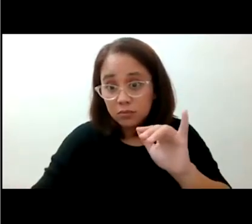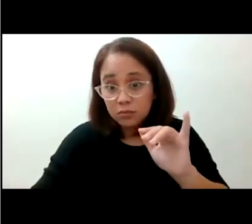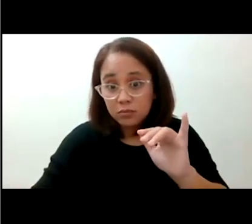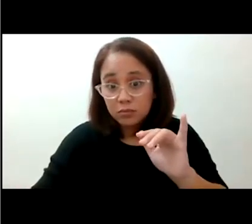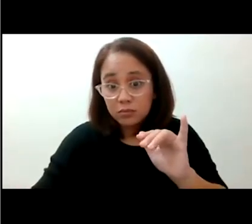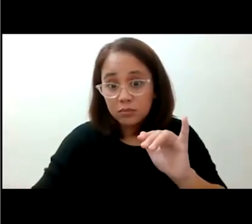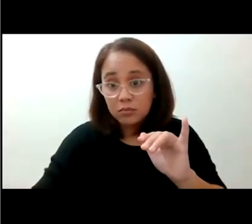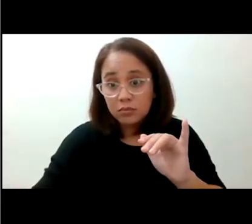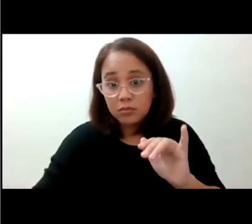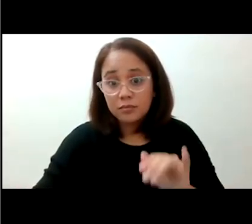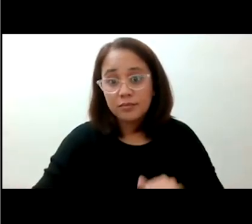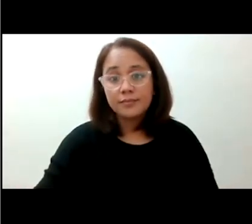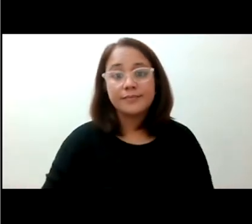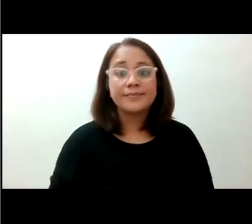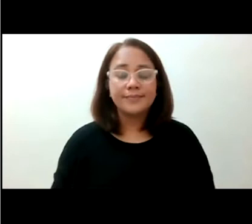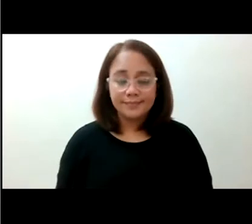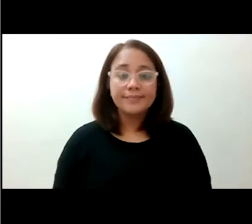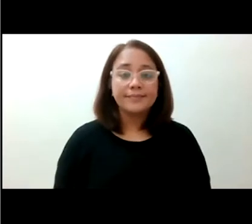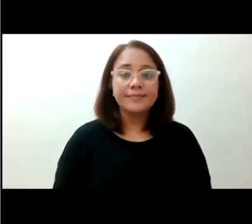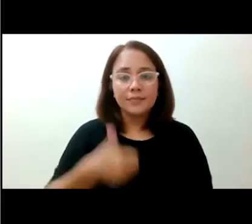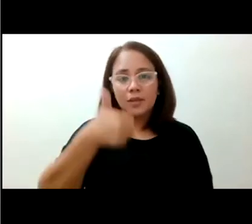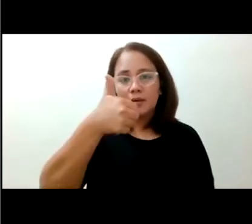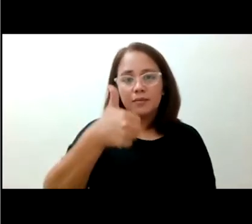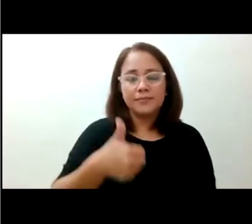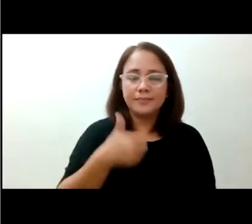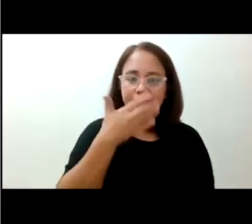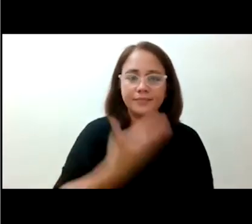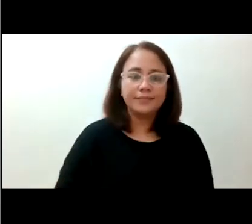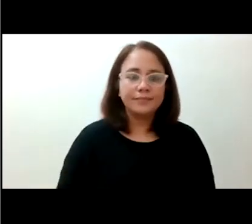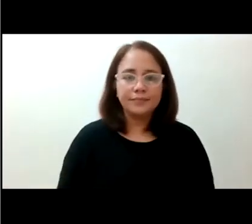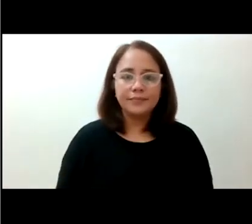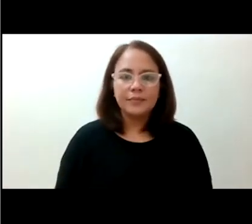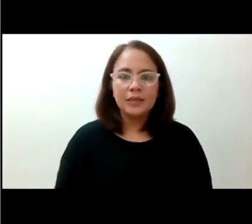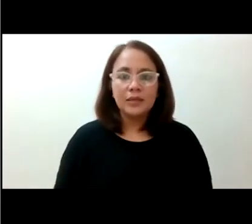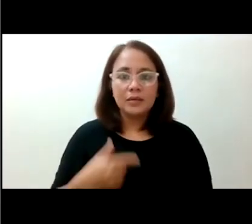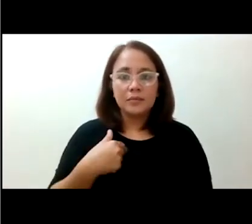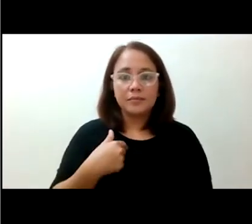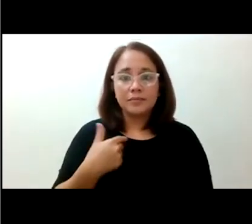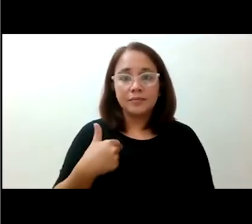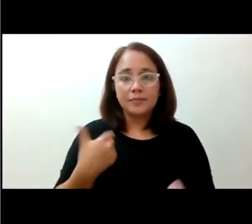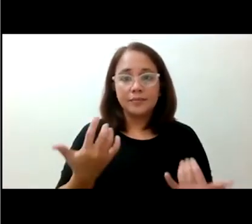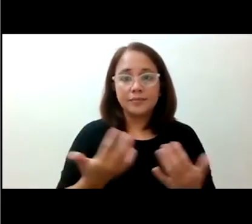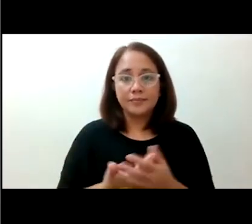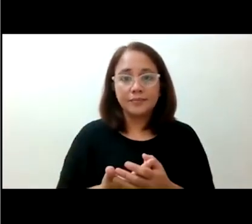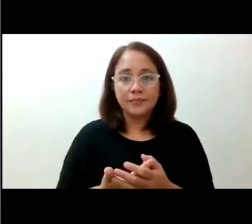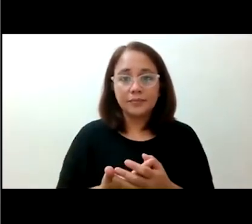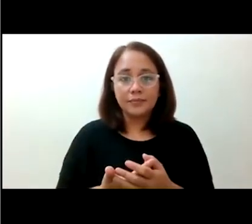Yes, sir. Okay, all right, good. So I'll leave you to